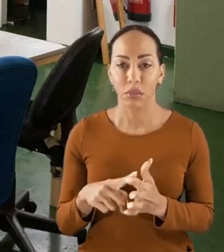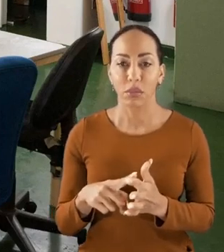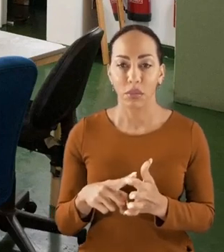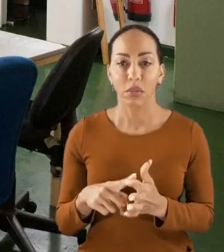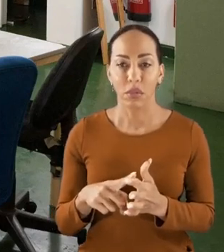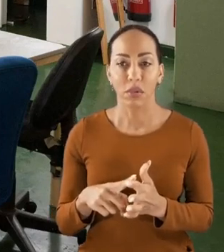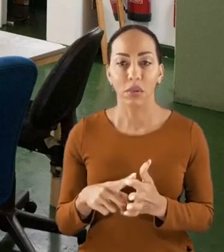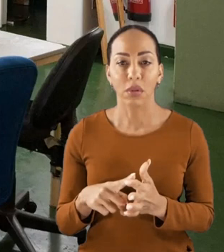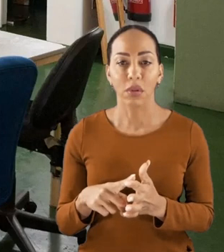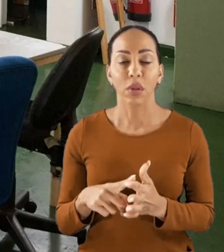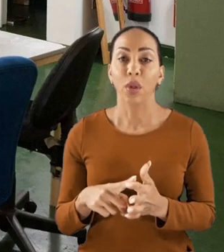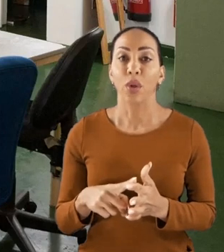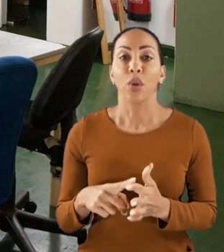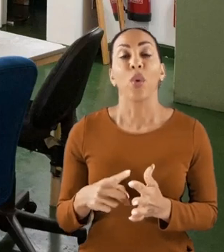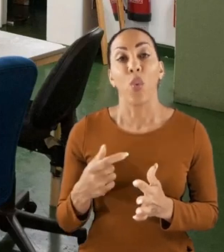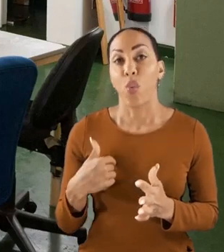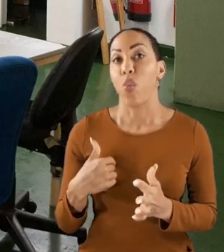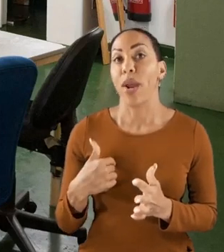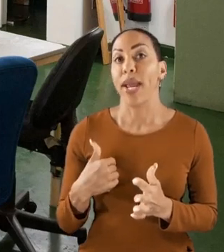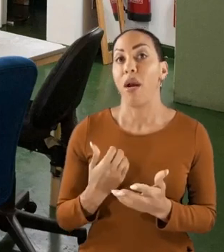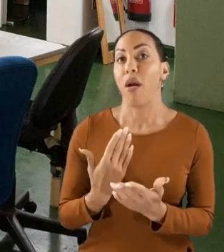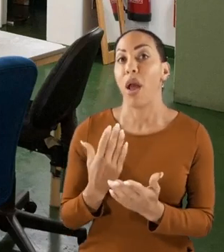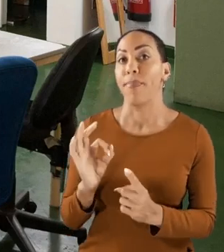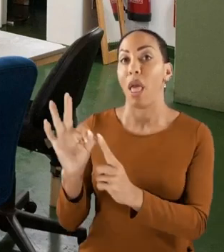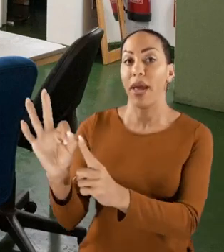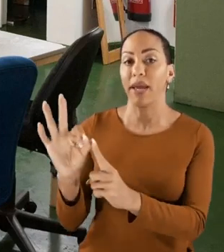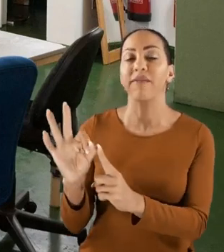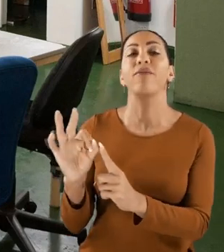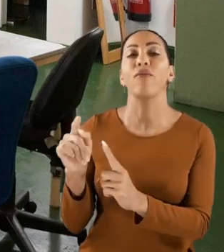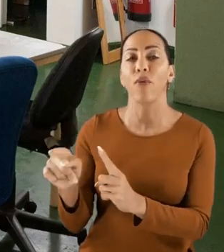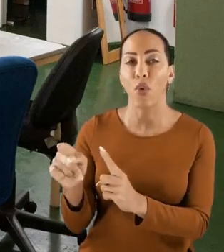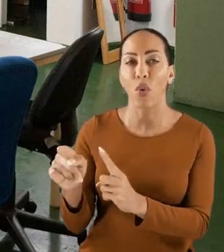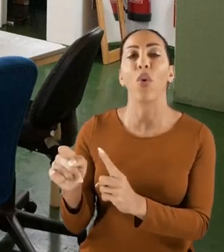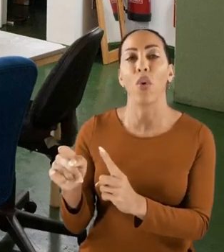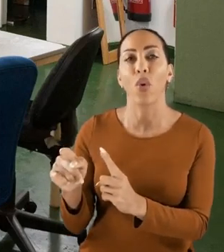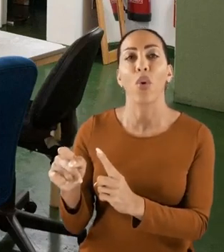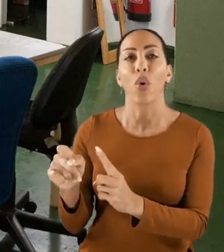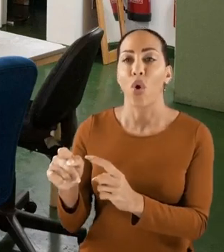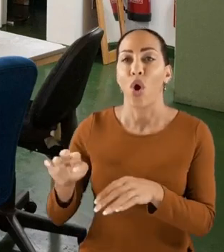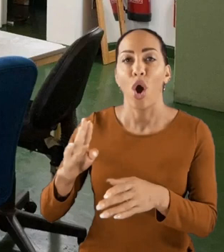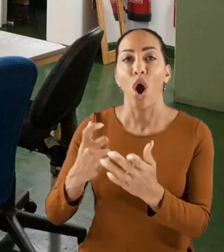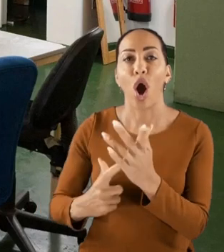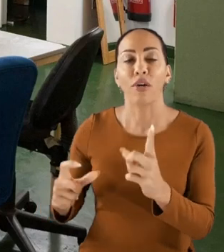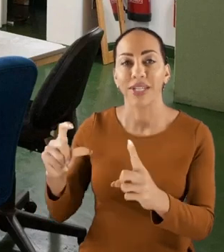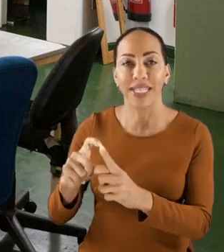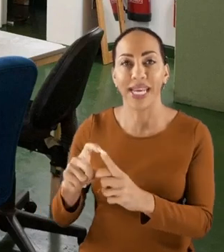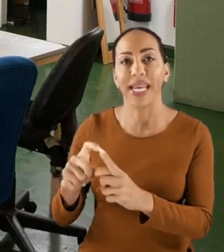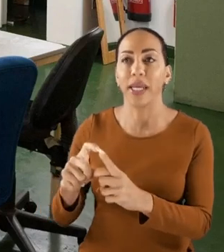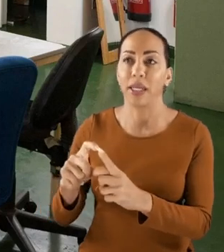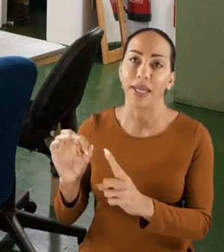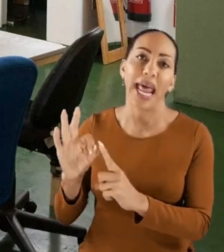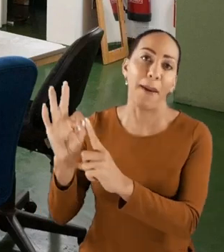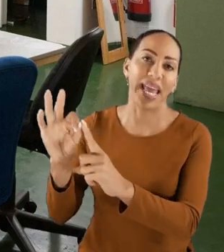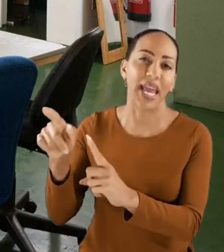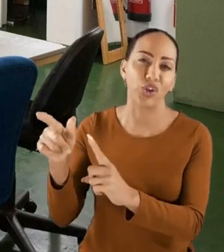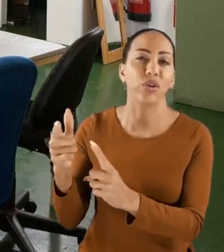a significant Arts Council application to support that in terms of rehearsal and development ahead of